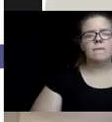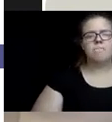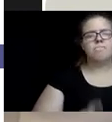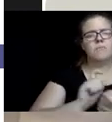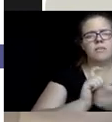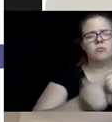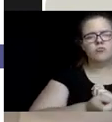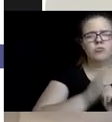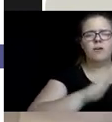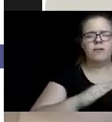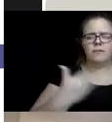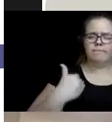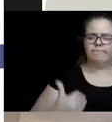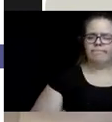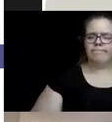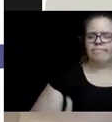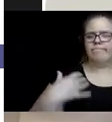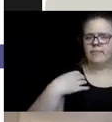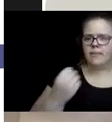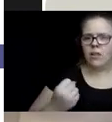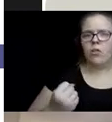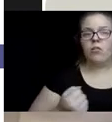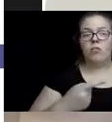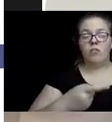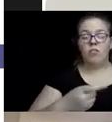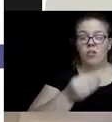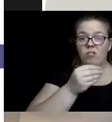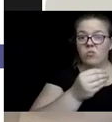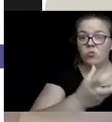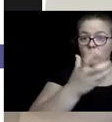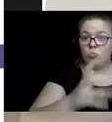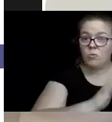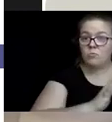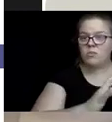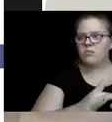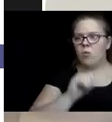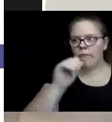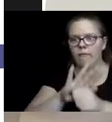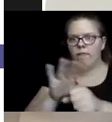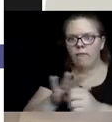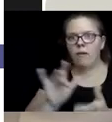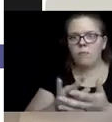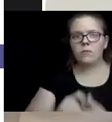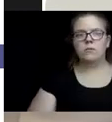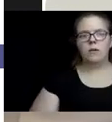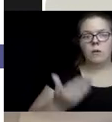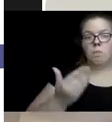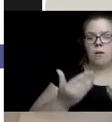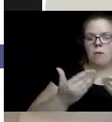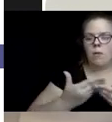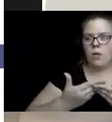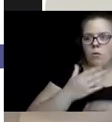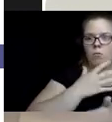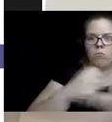hygiene? Are they over or under medicated? Do they not have medication that was prescribed? Is the medication